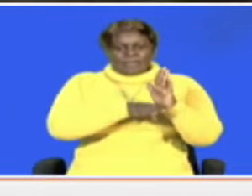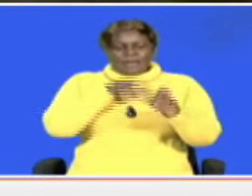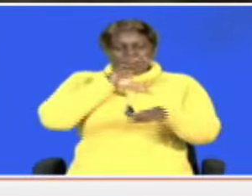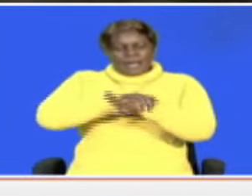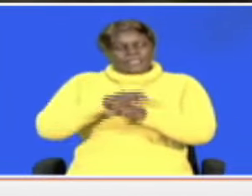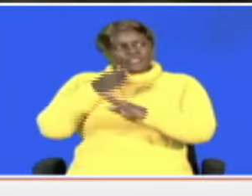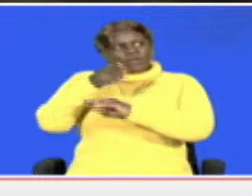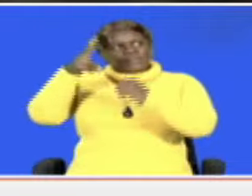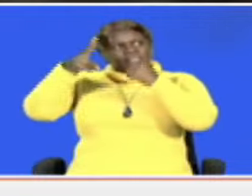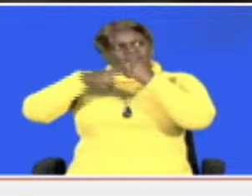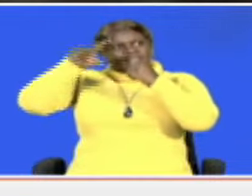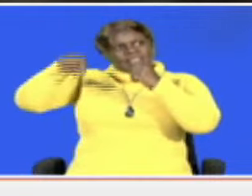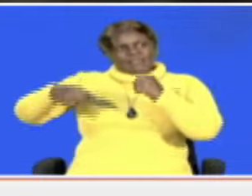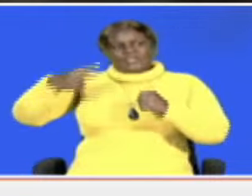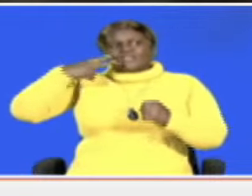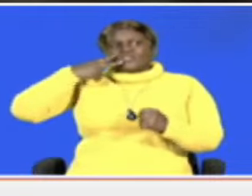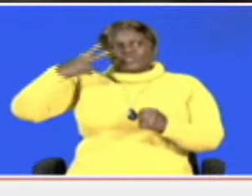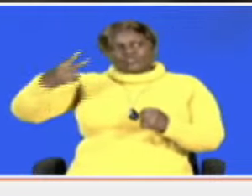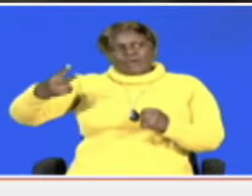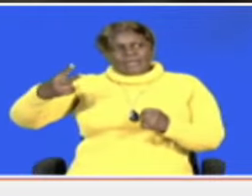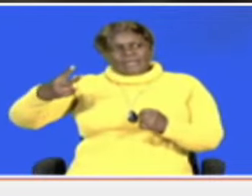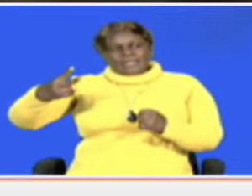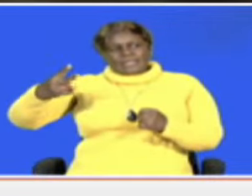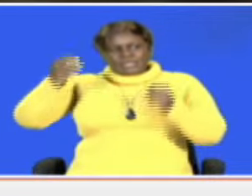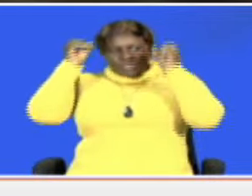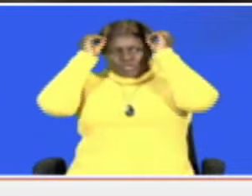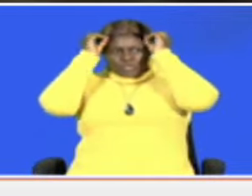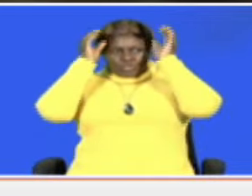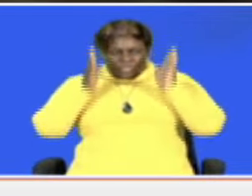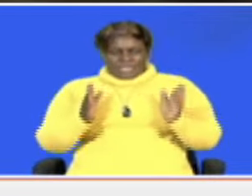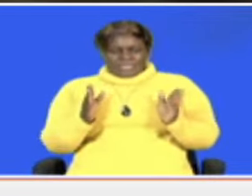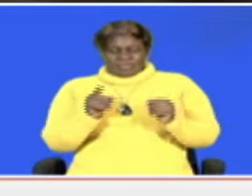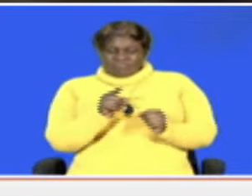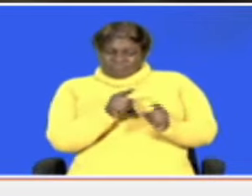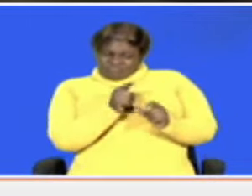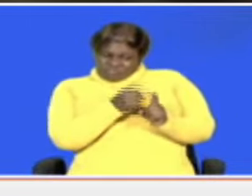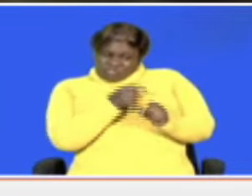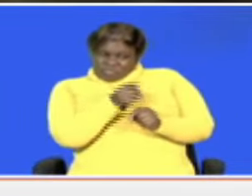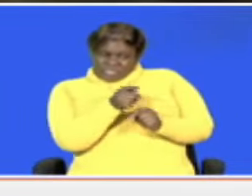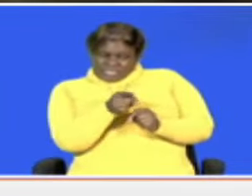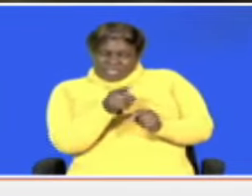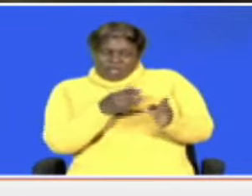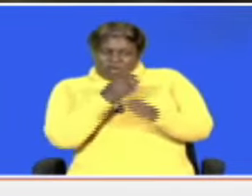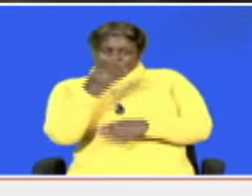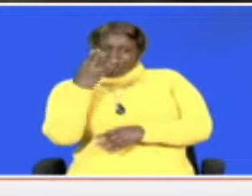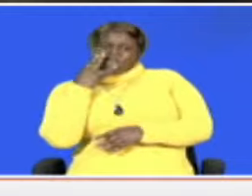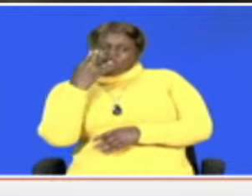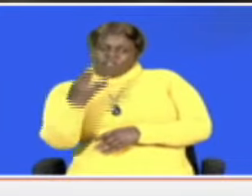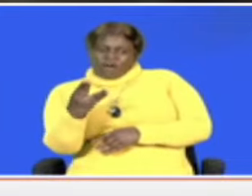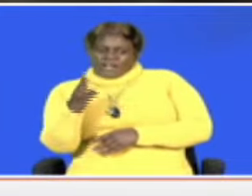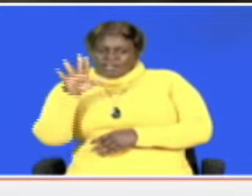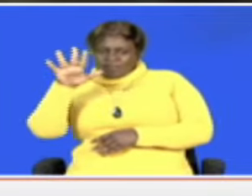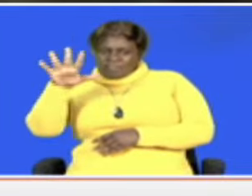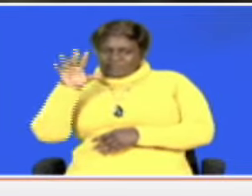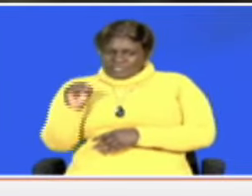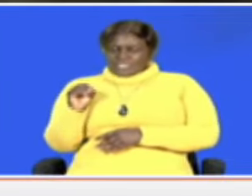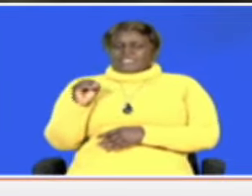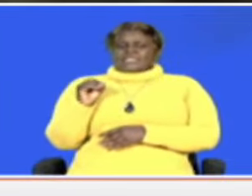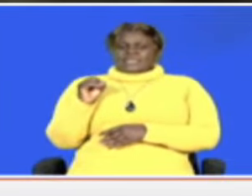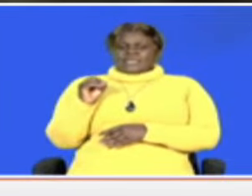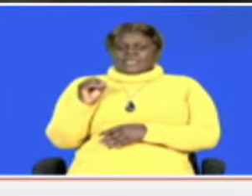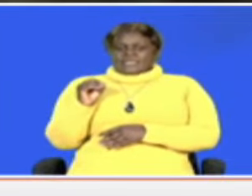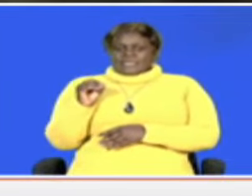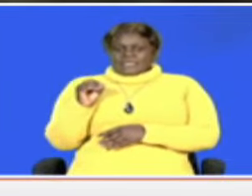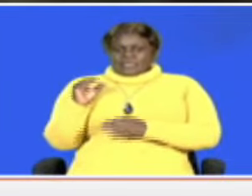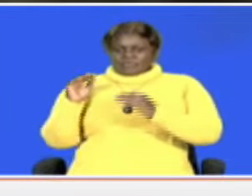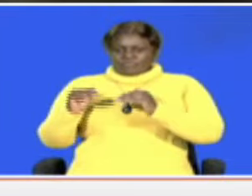over 7,200 students, and of this, over 450 of them have been able